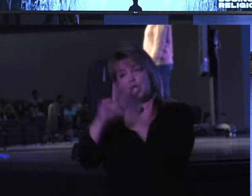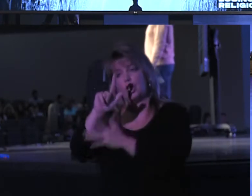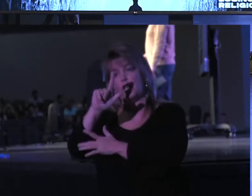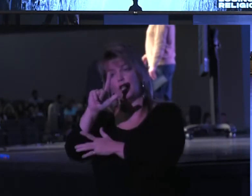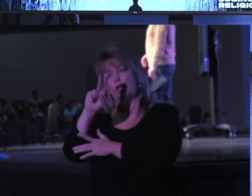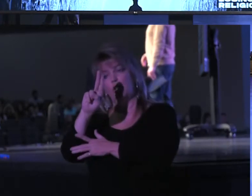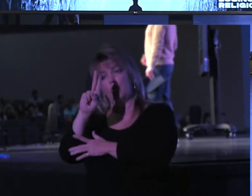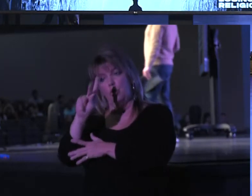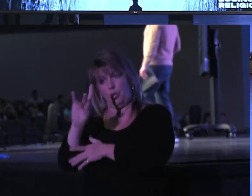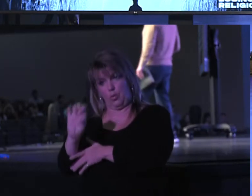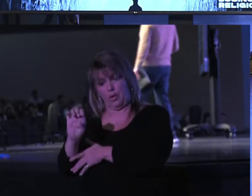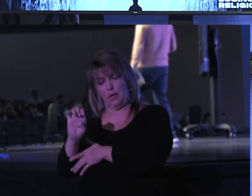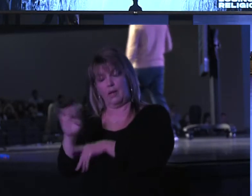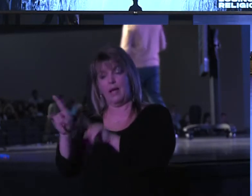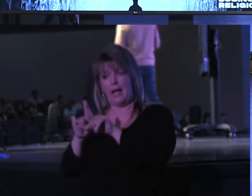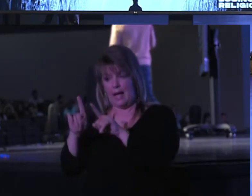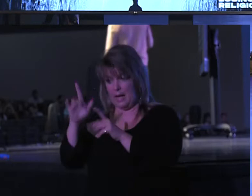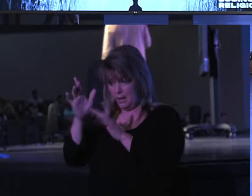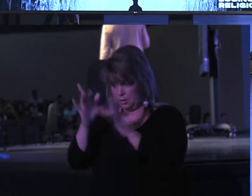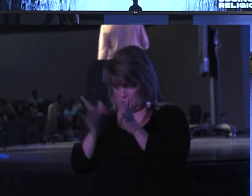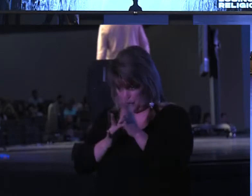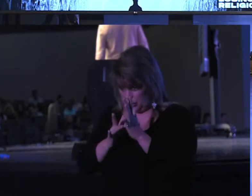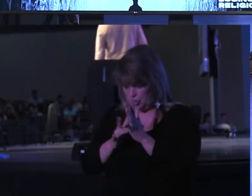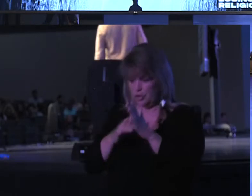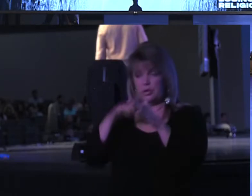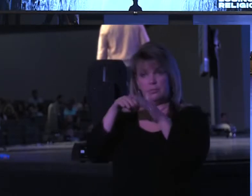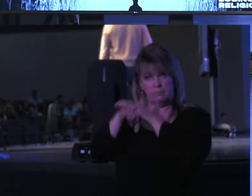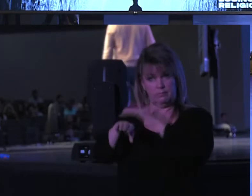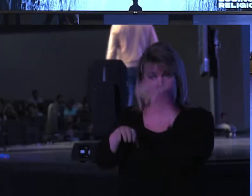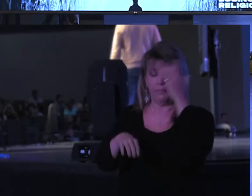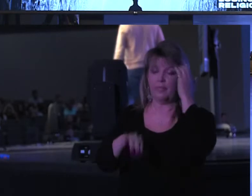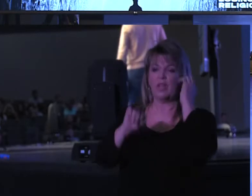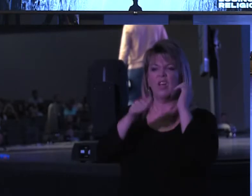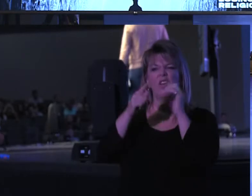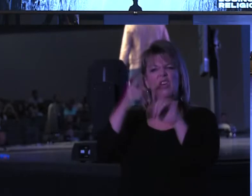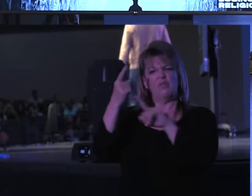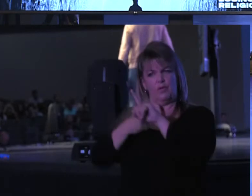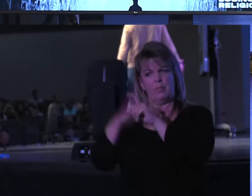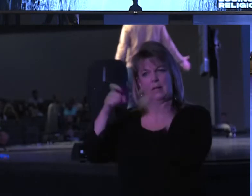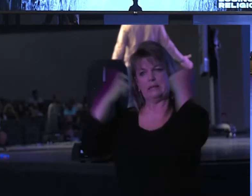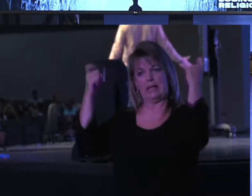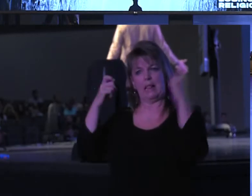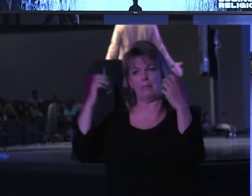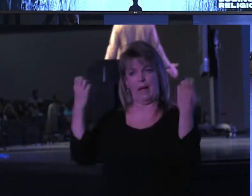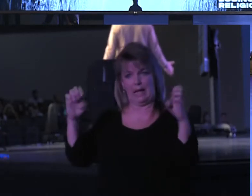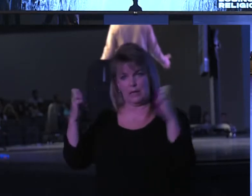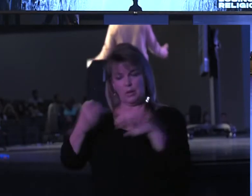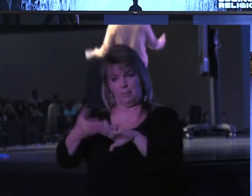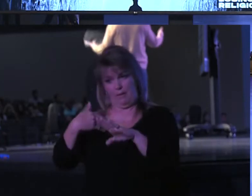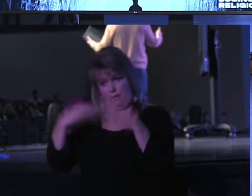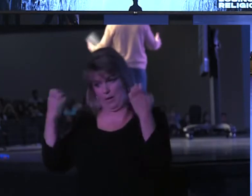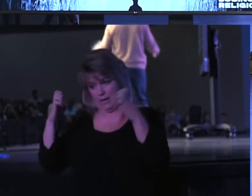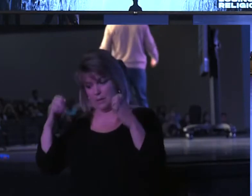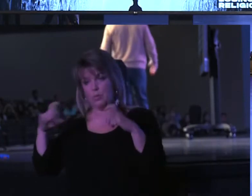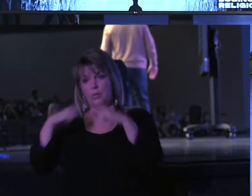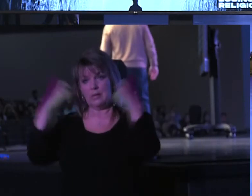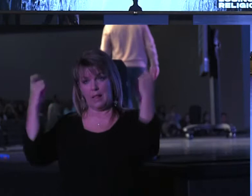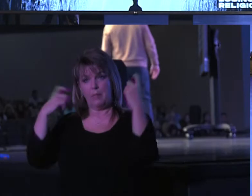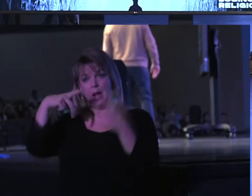Luke, as he comes into the triumphal entry. You know, in a few months, we'll celebrate Easter, and just before Easter, we'll celebrate